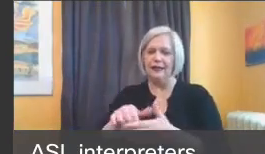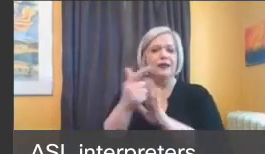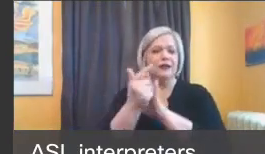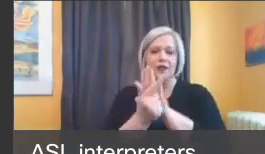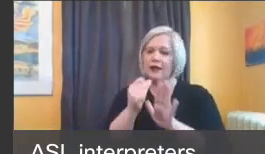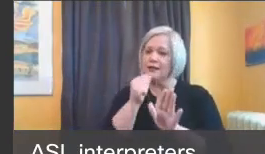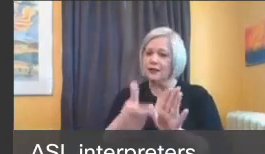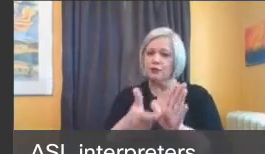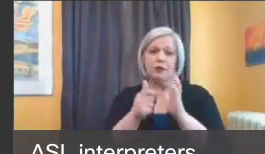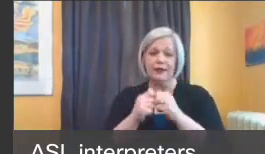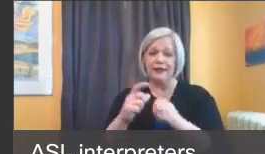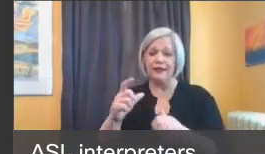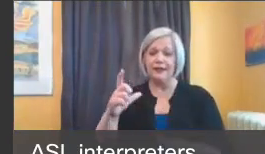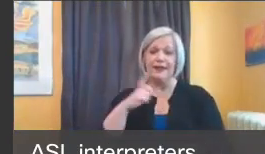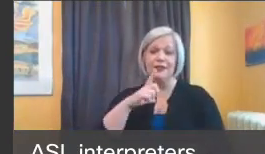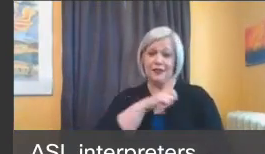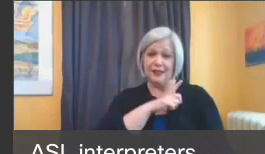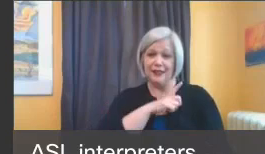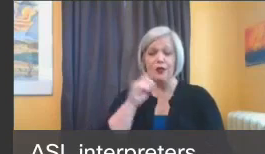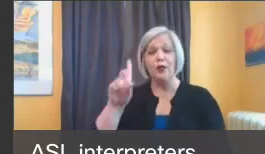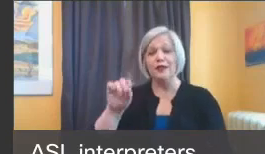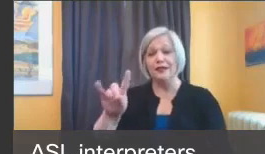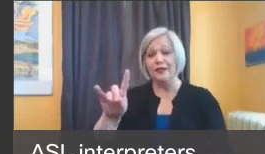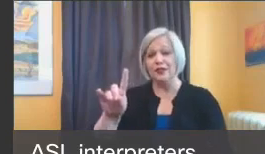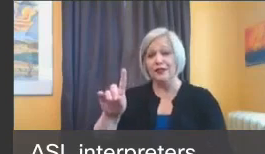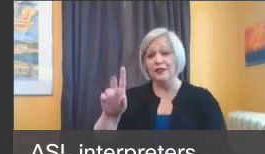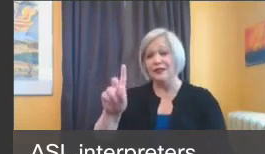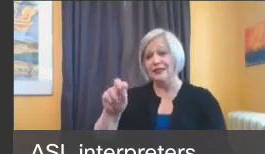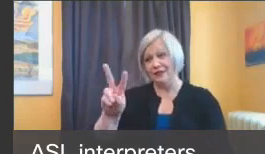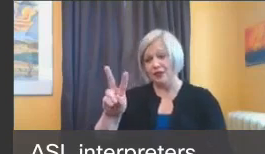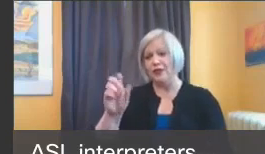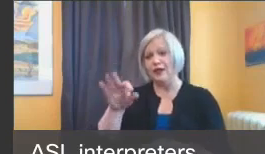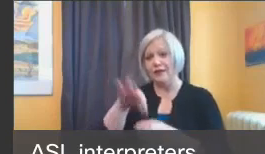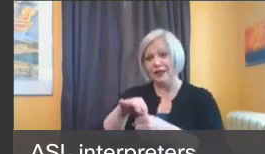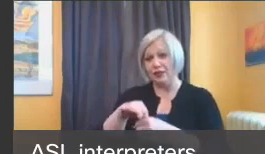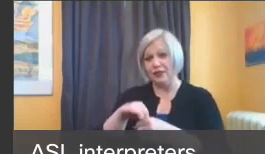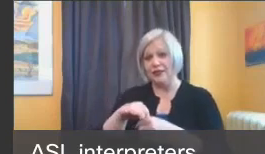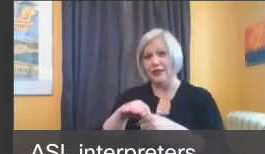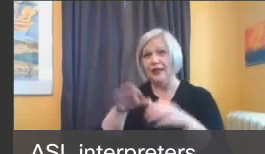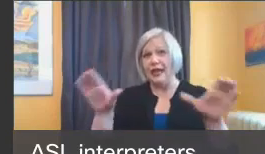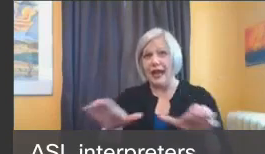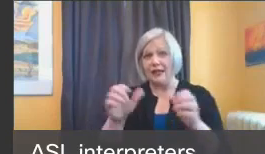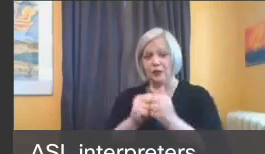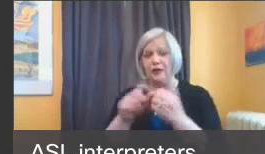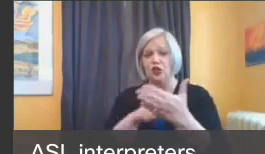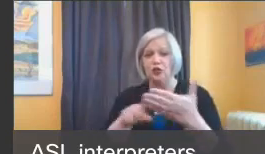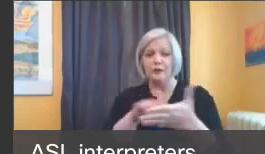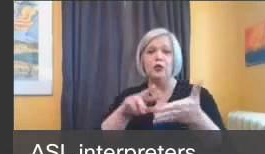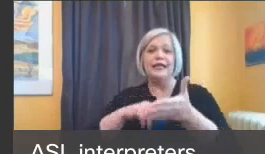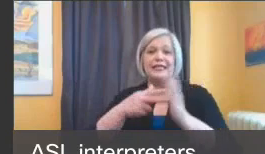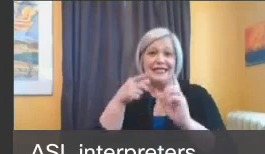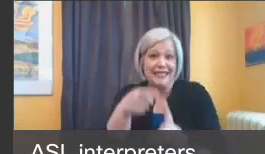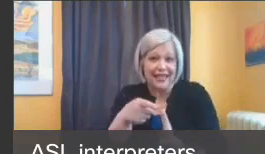the legislature or even the Division of Elections necessarily act with discriminatory intent, right? So it is enough here